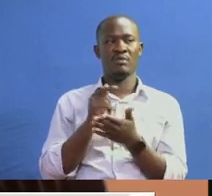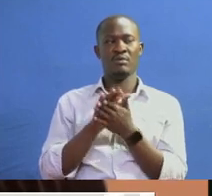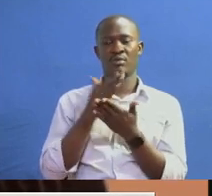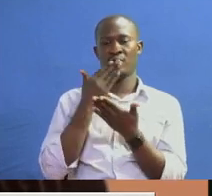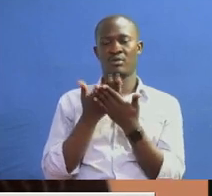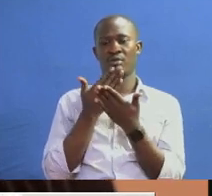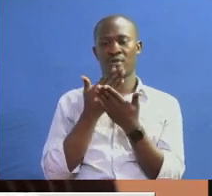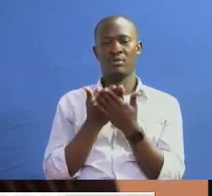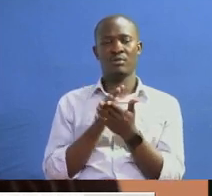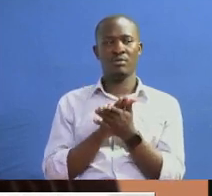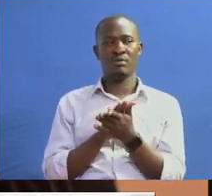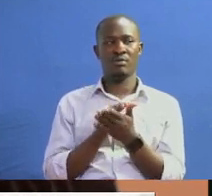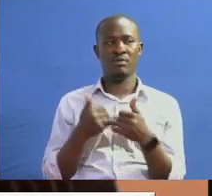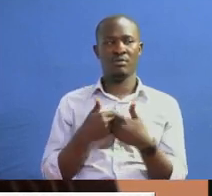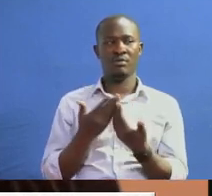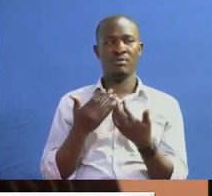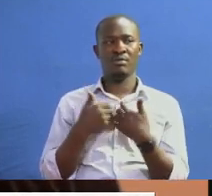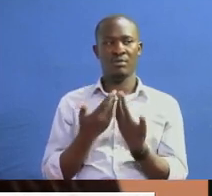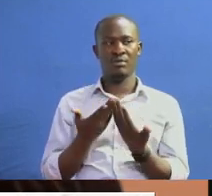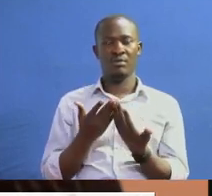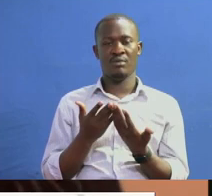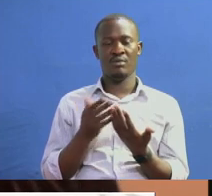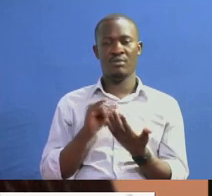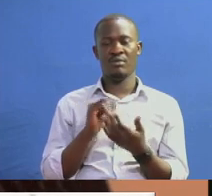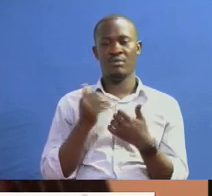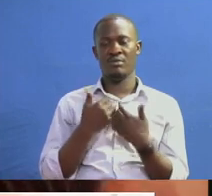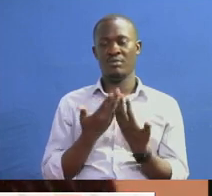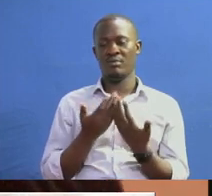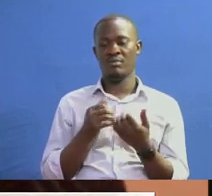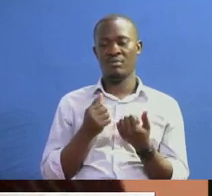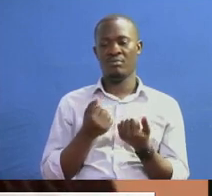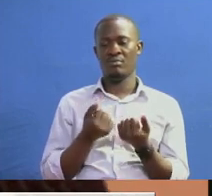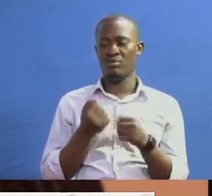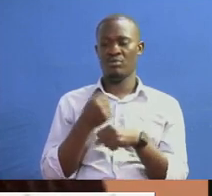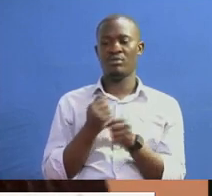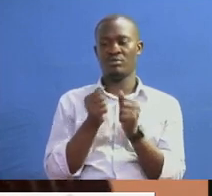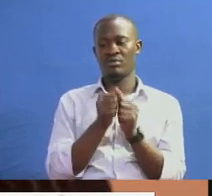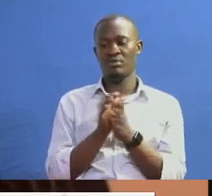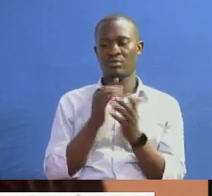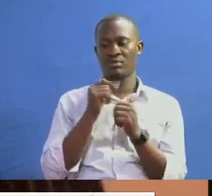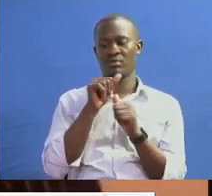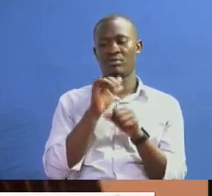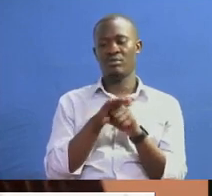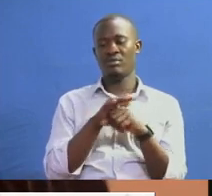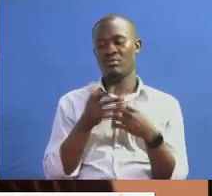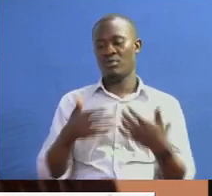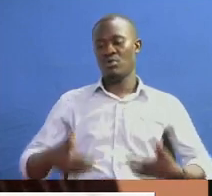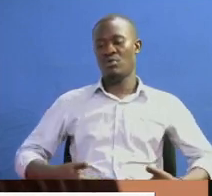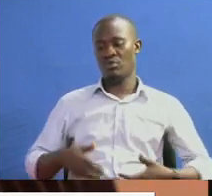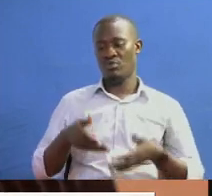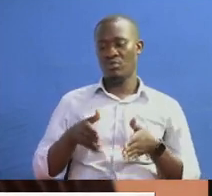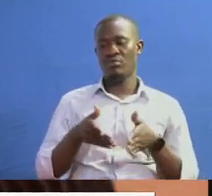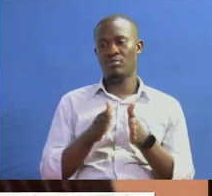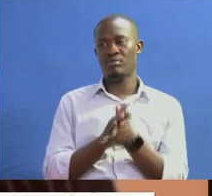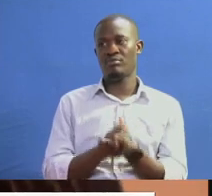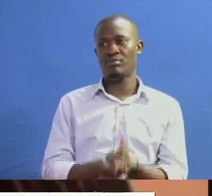so, so much for hosting me. And I'd like, you know, we can still collaborate and still talk so much more about youth opportunities